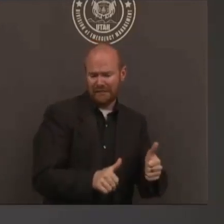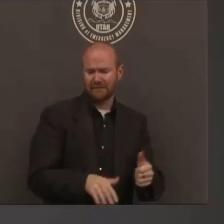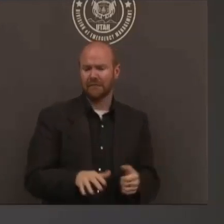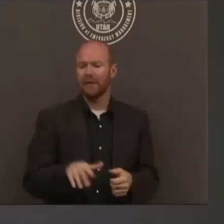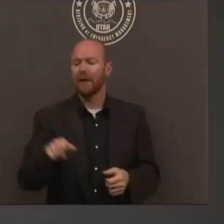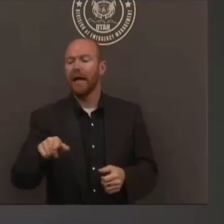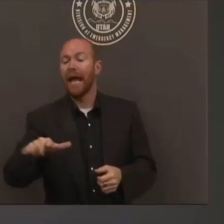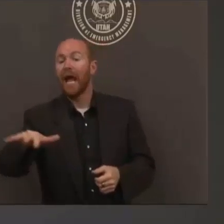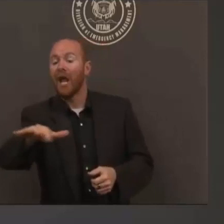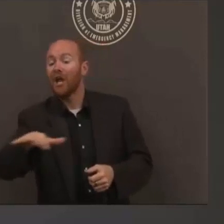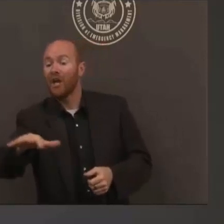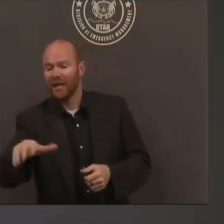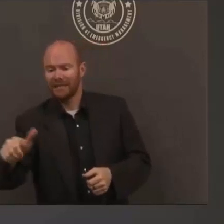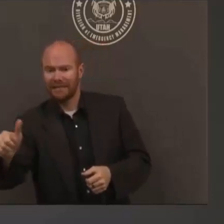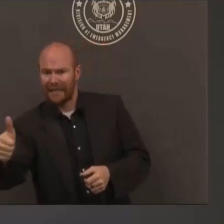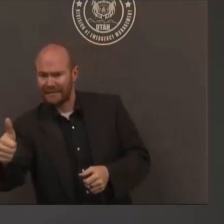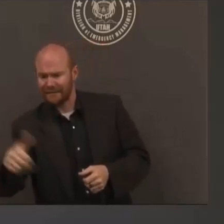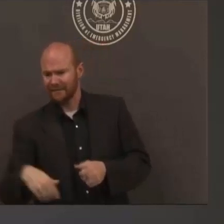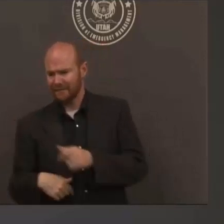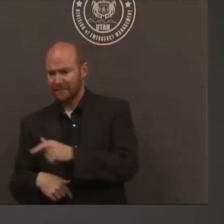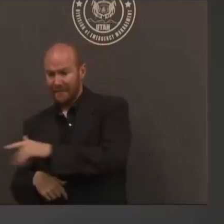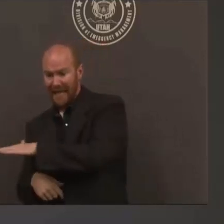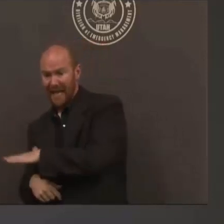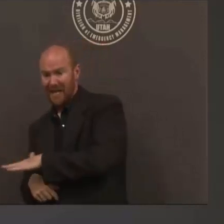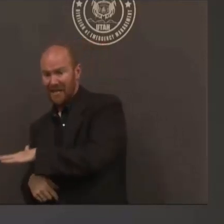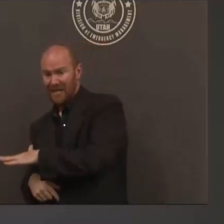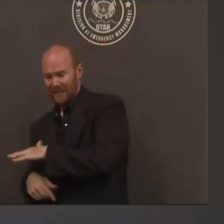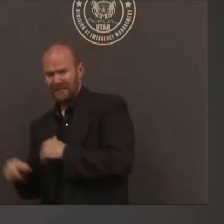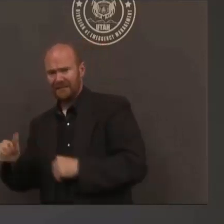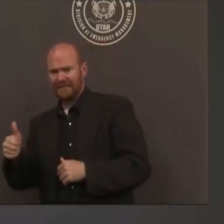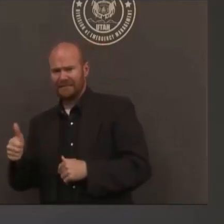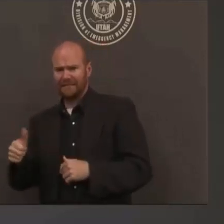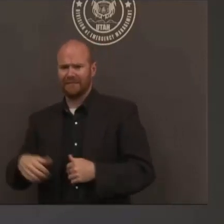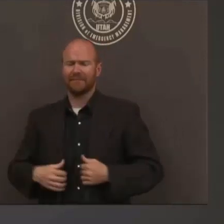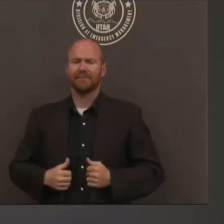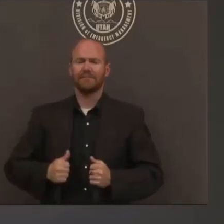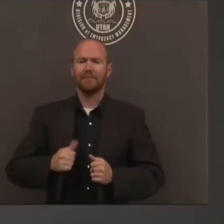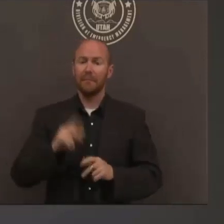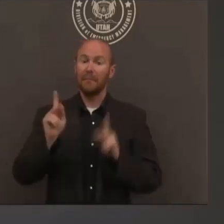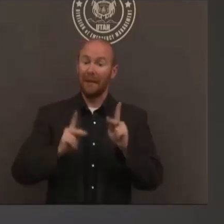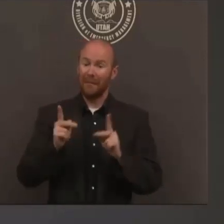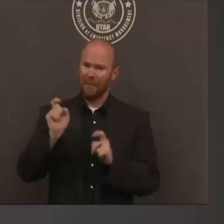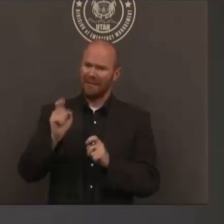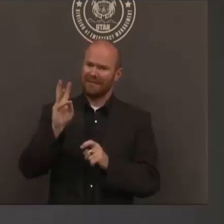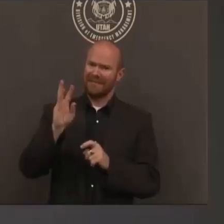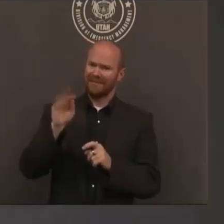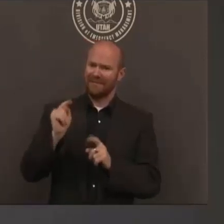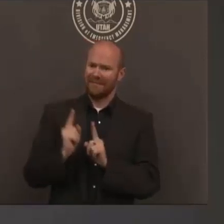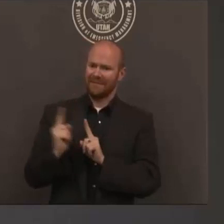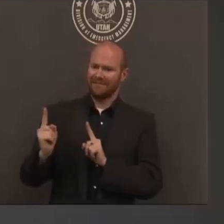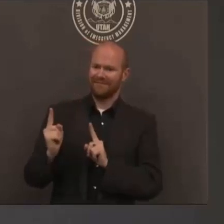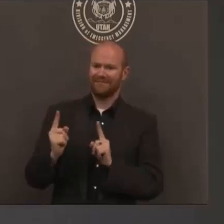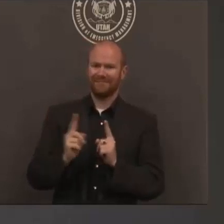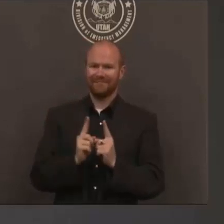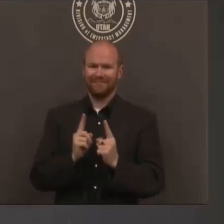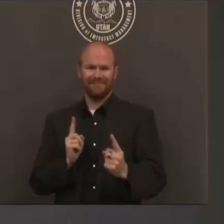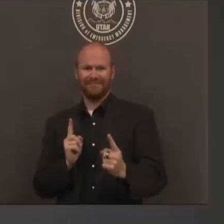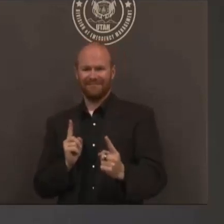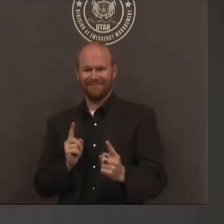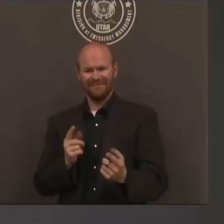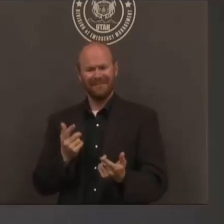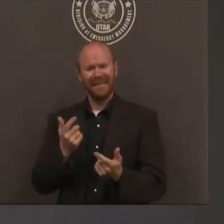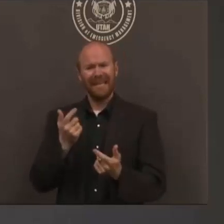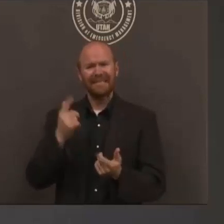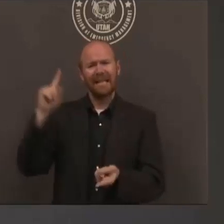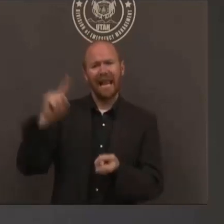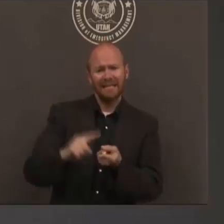And again, still having a social distance of 6 feet between the people. So it'll be, a little less convenient than we've had in the past, but a